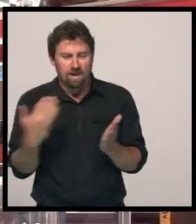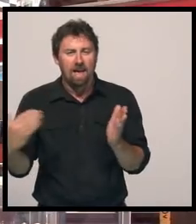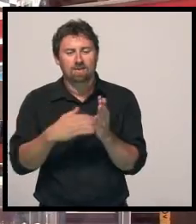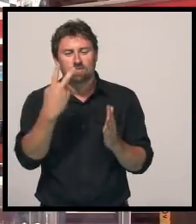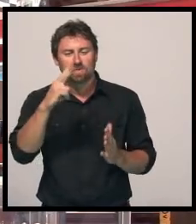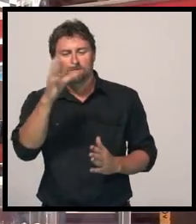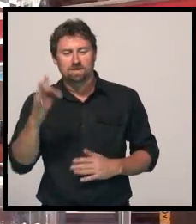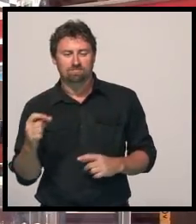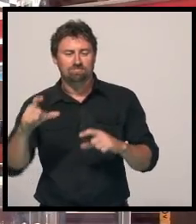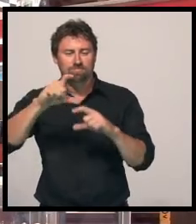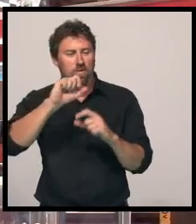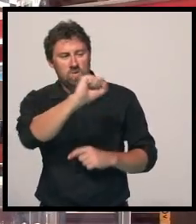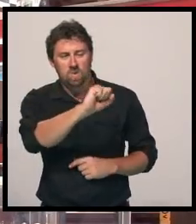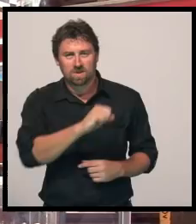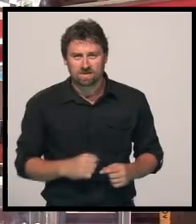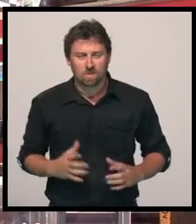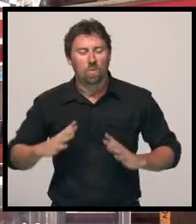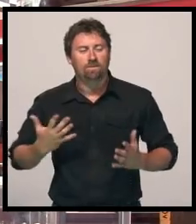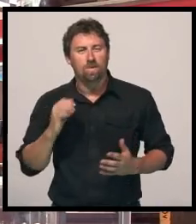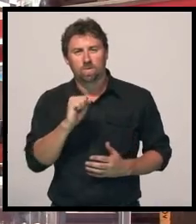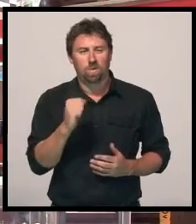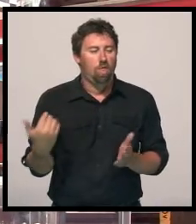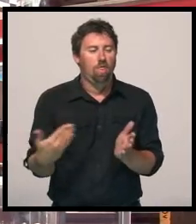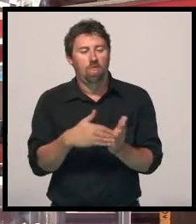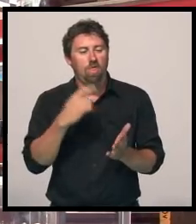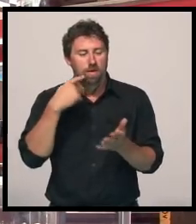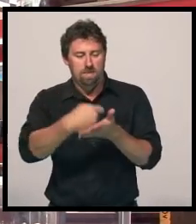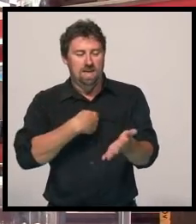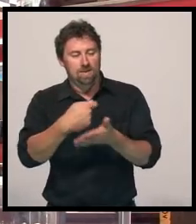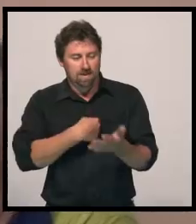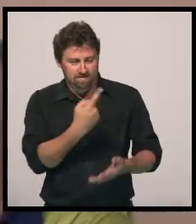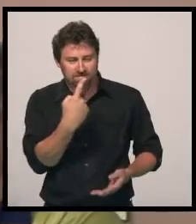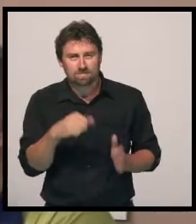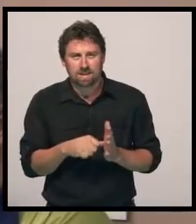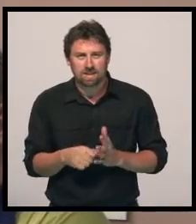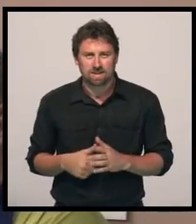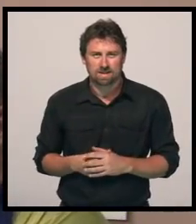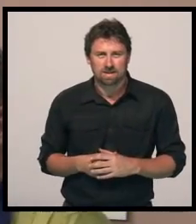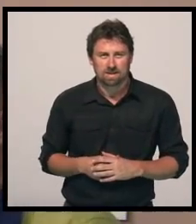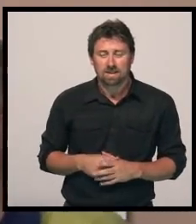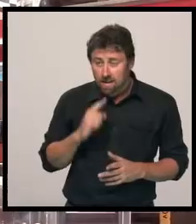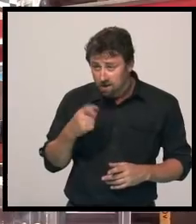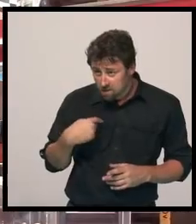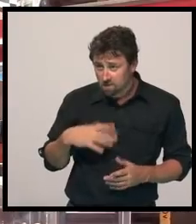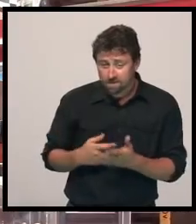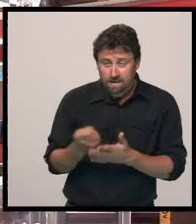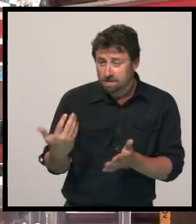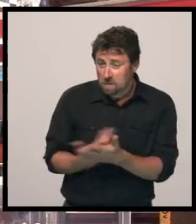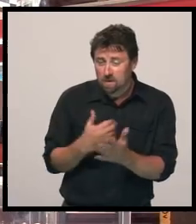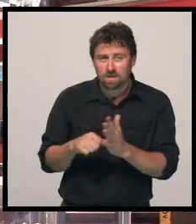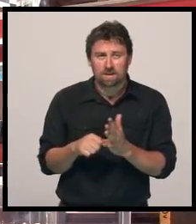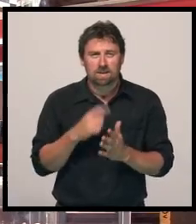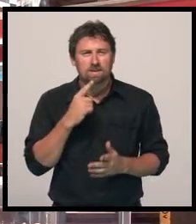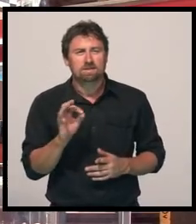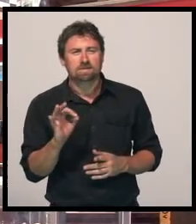without you even seeing me touch the button. How's that? Righto. That won't hurt you, will it? Actually,